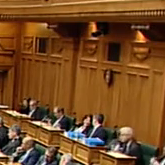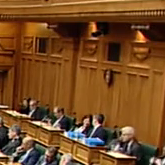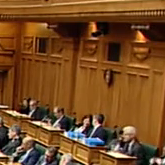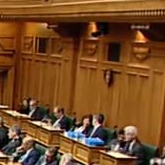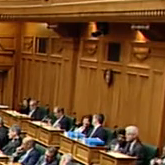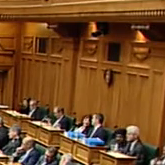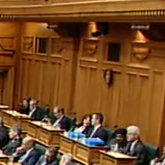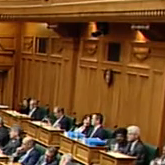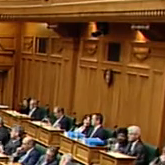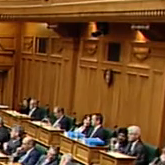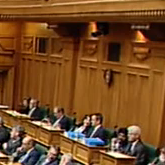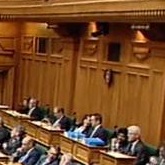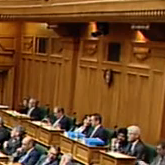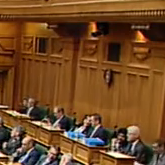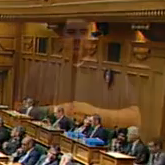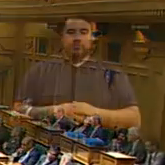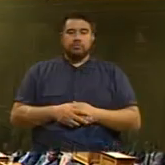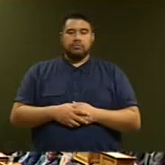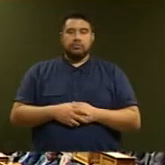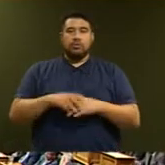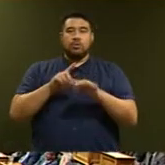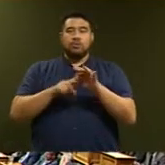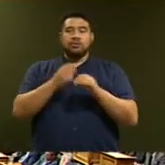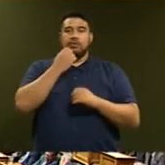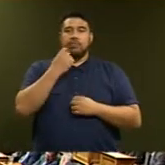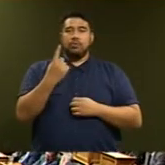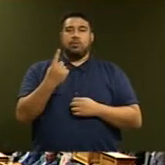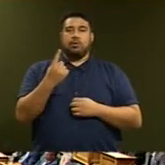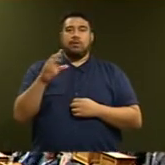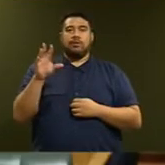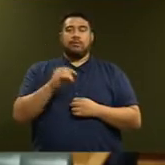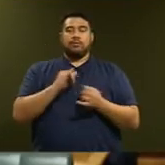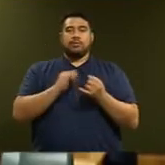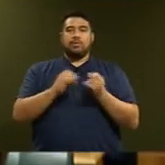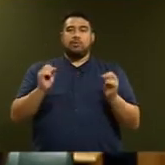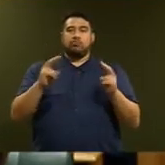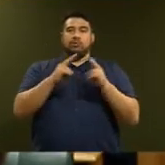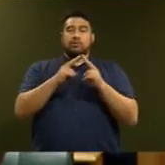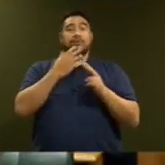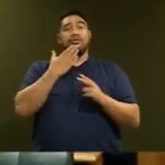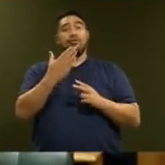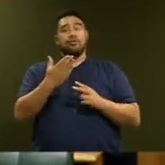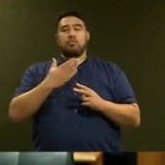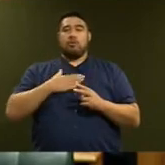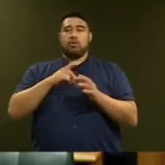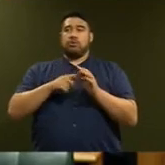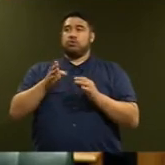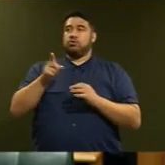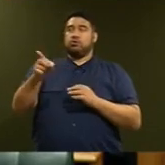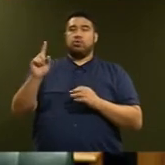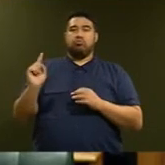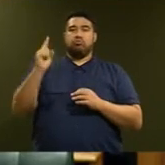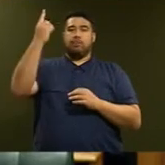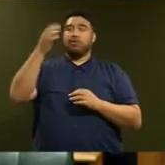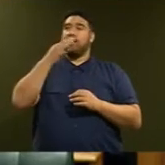number one is in the name of the Honourable Simon Bridges. Thank you, Mr Speaker. My question is to the Prime Minister. Does she have confidence in